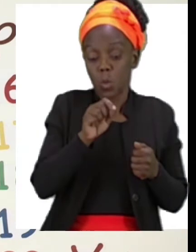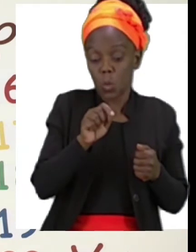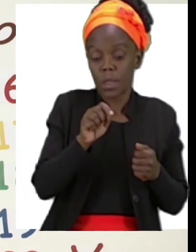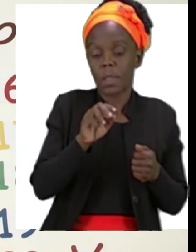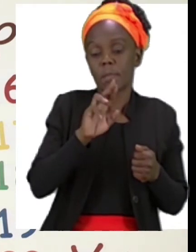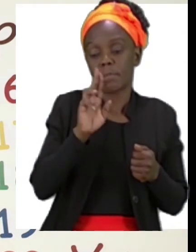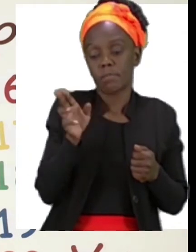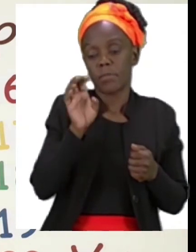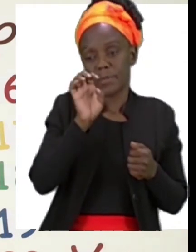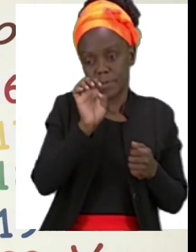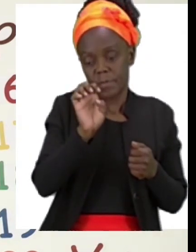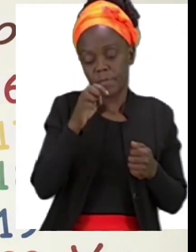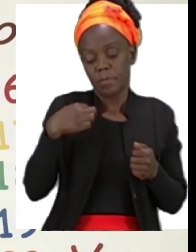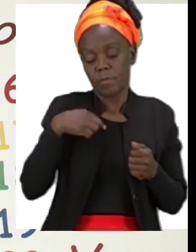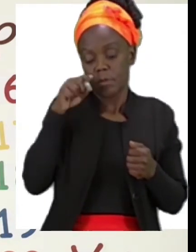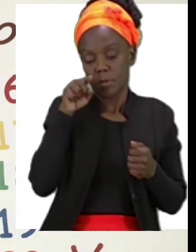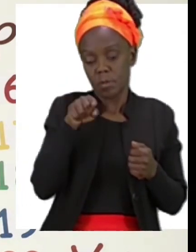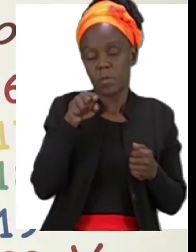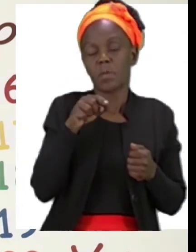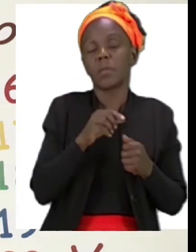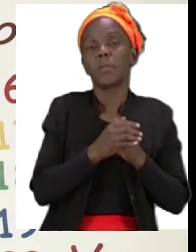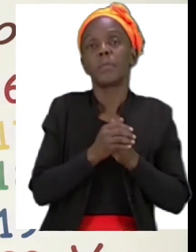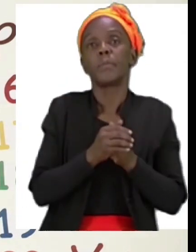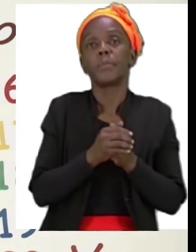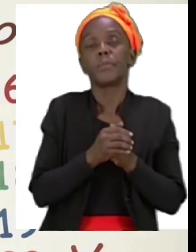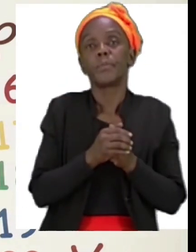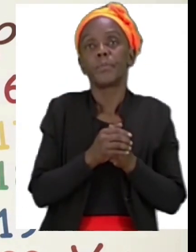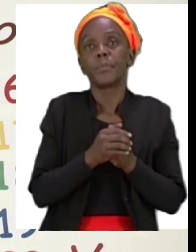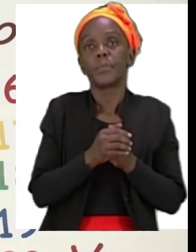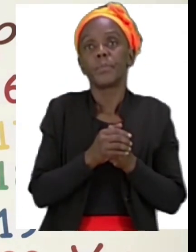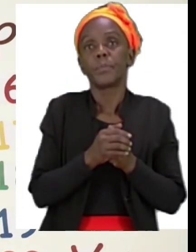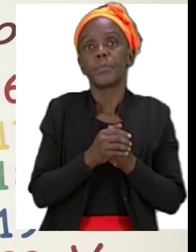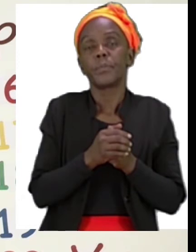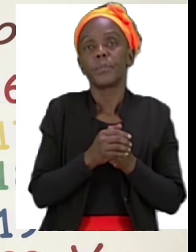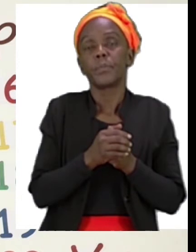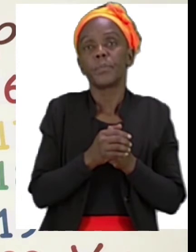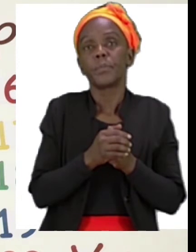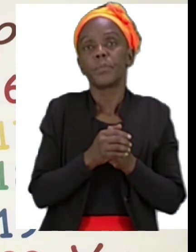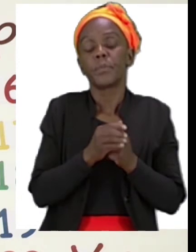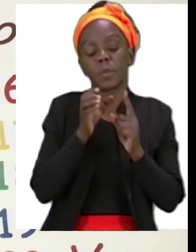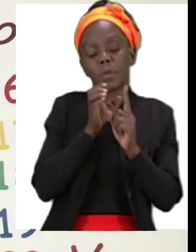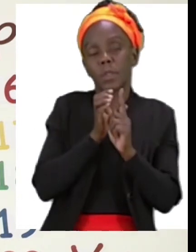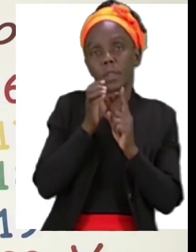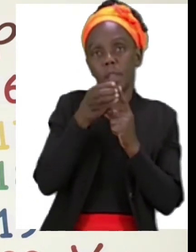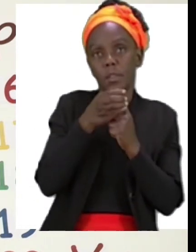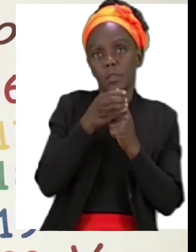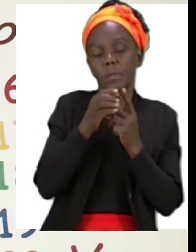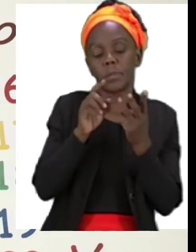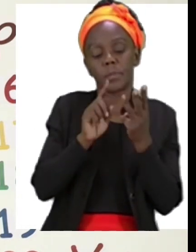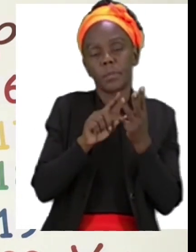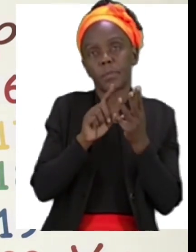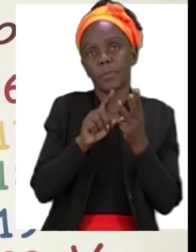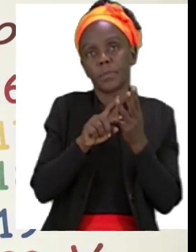to put their favorite color. After that, you're going to move on to your culture. Do you have